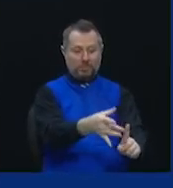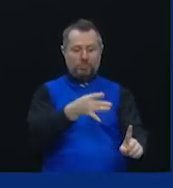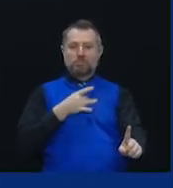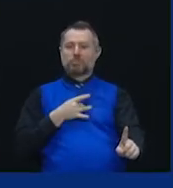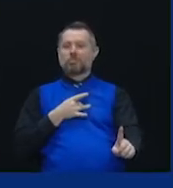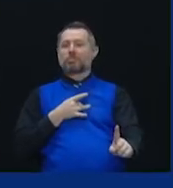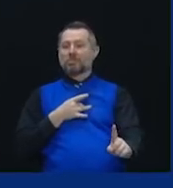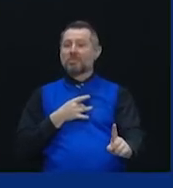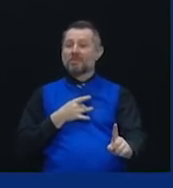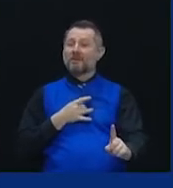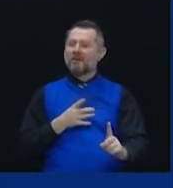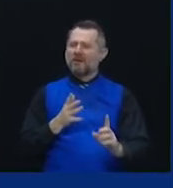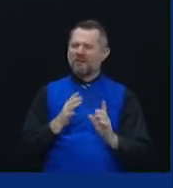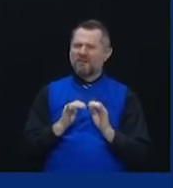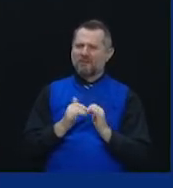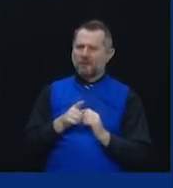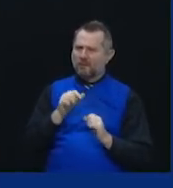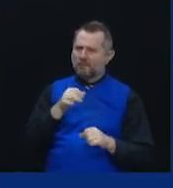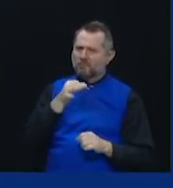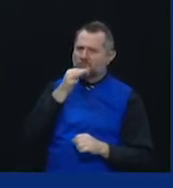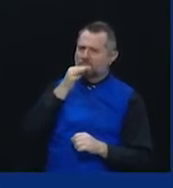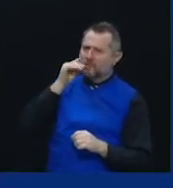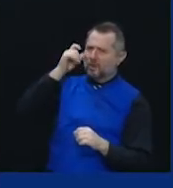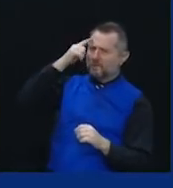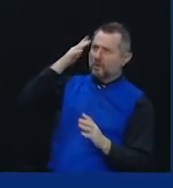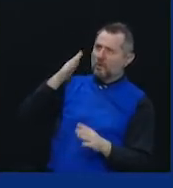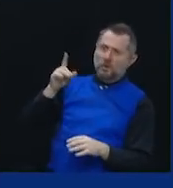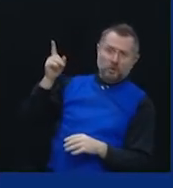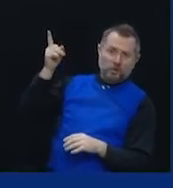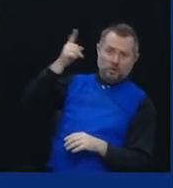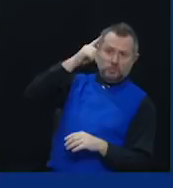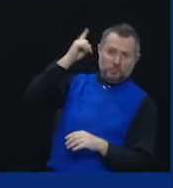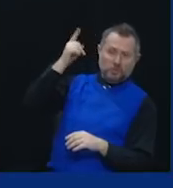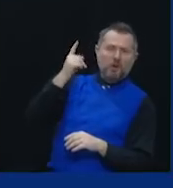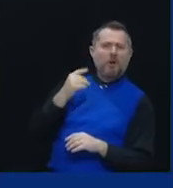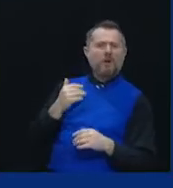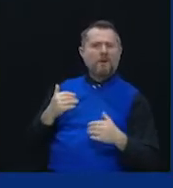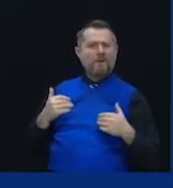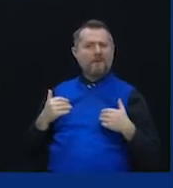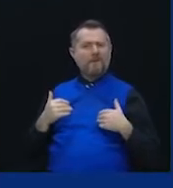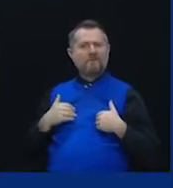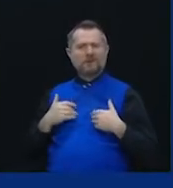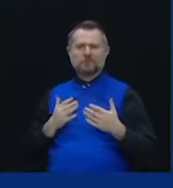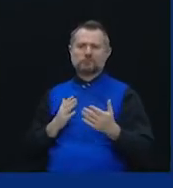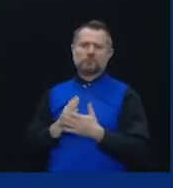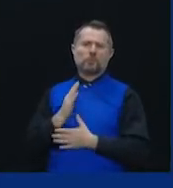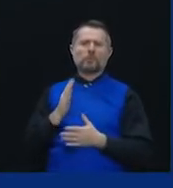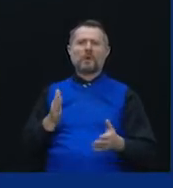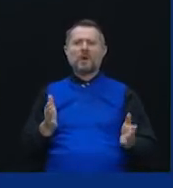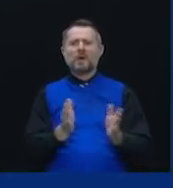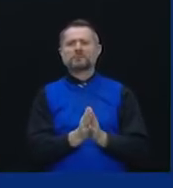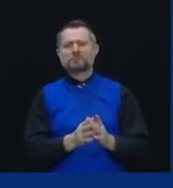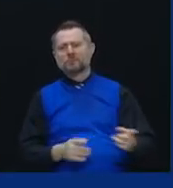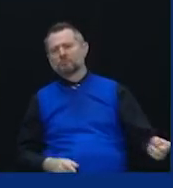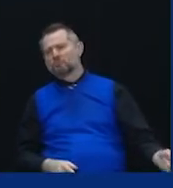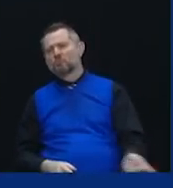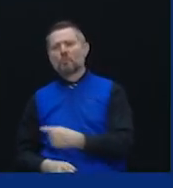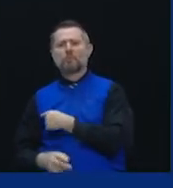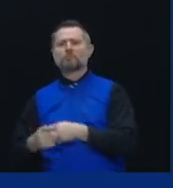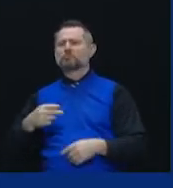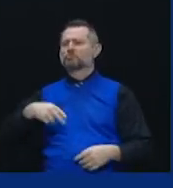right to ask you to put yourself in harm's way?